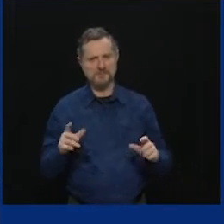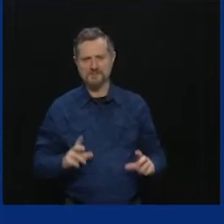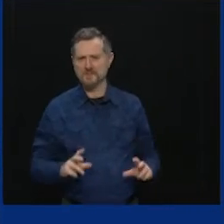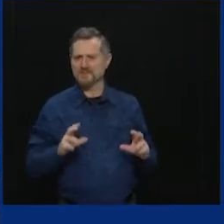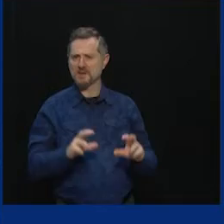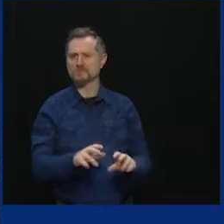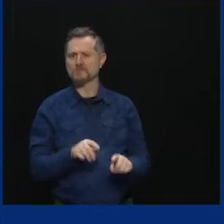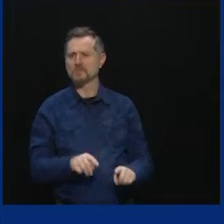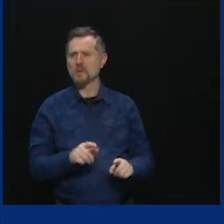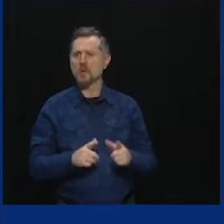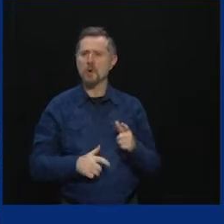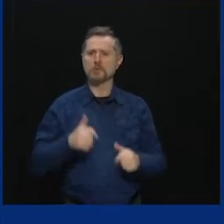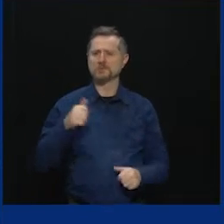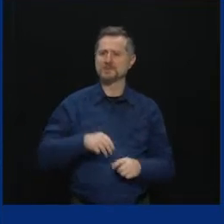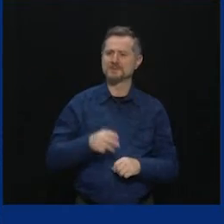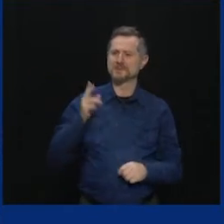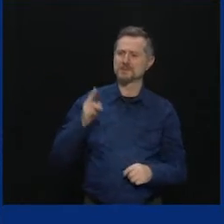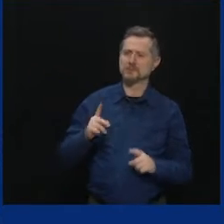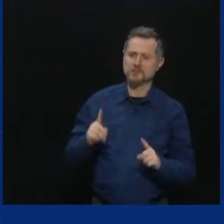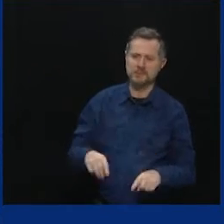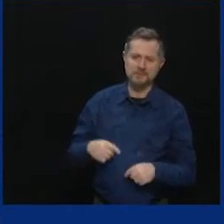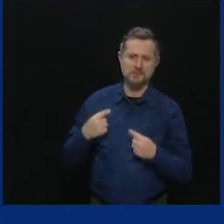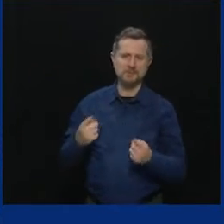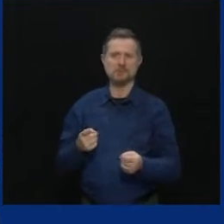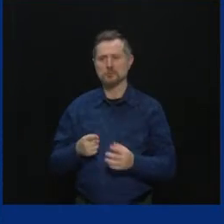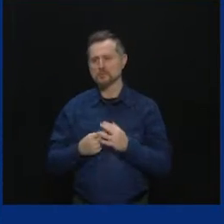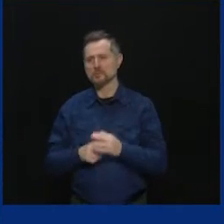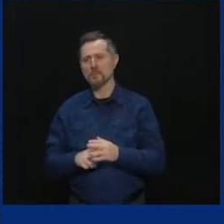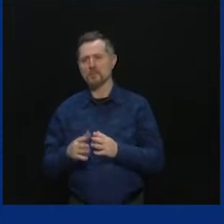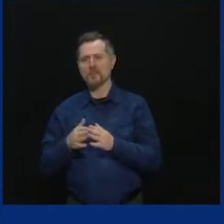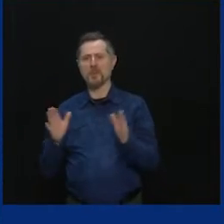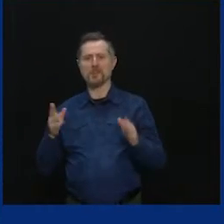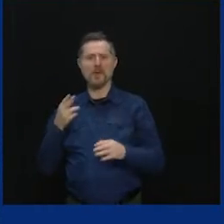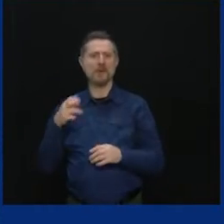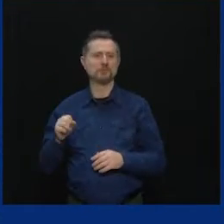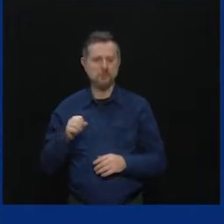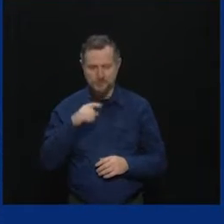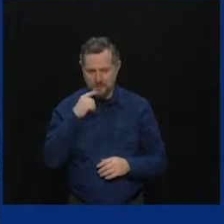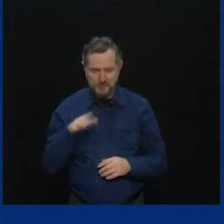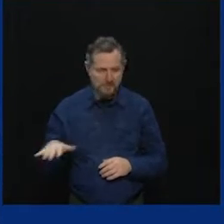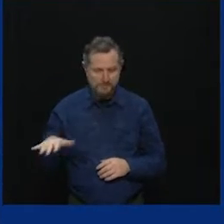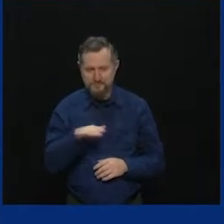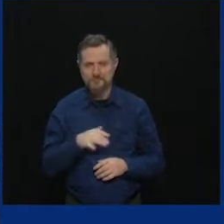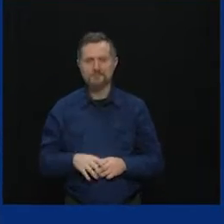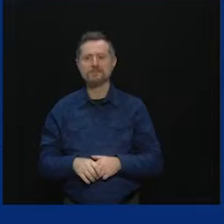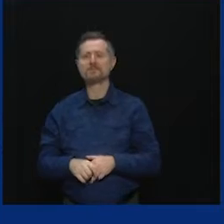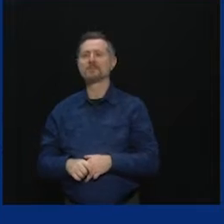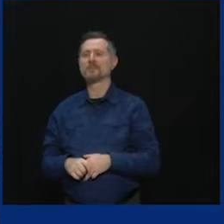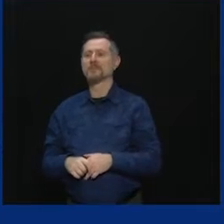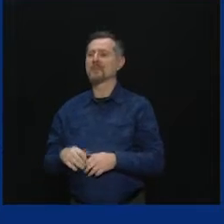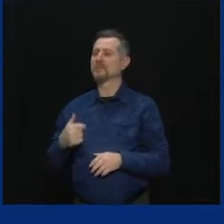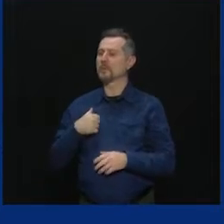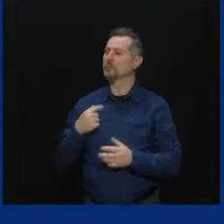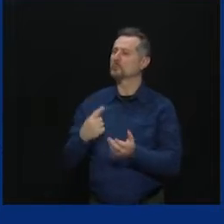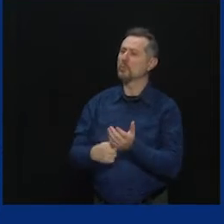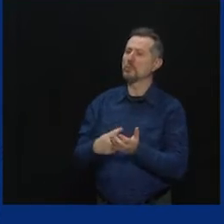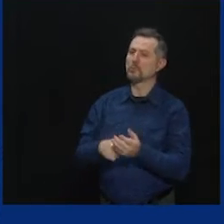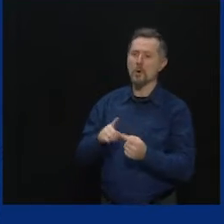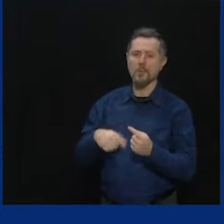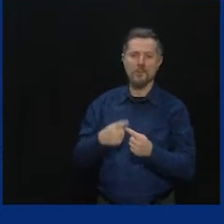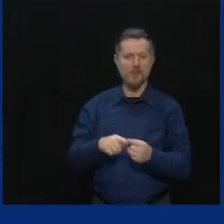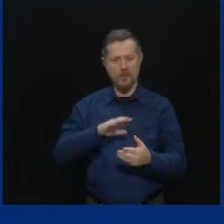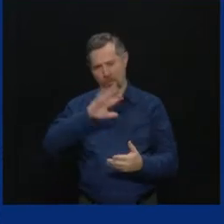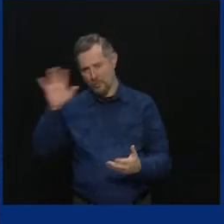our country since the public high school. So when we talk holistic, it's investing in all of